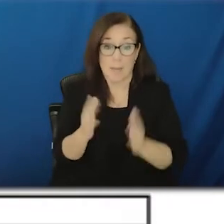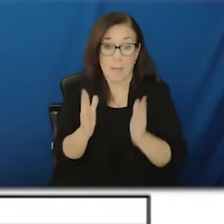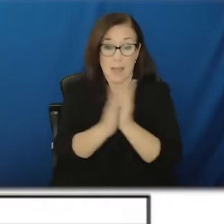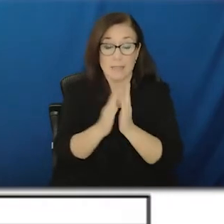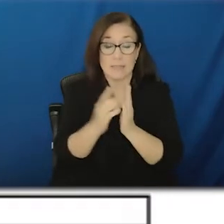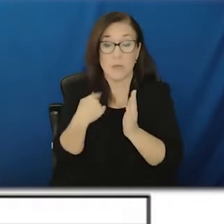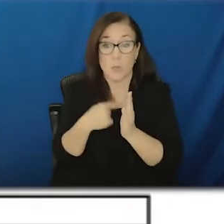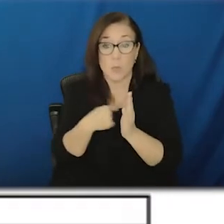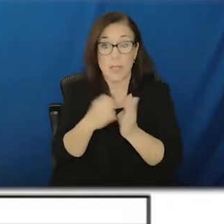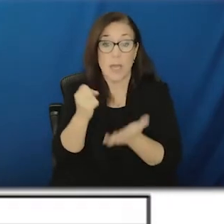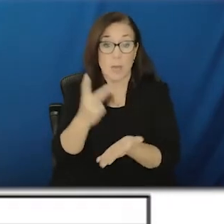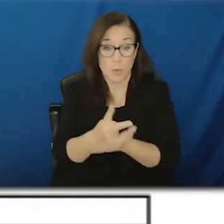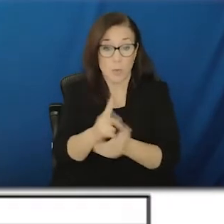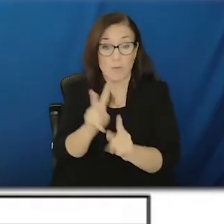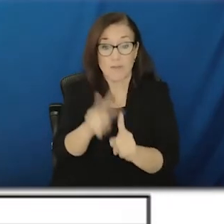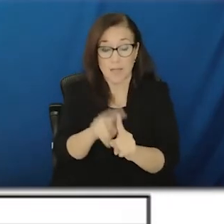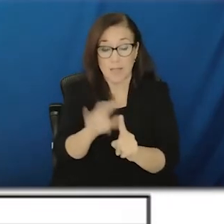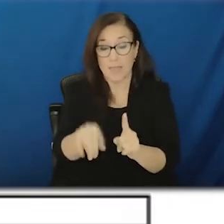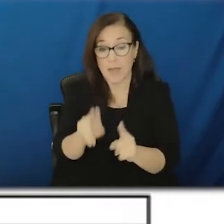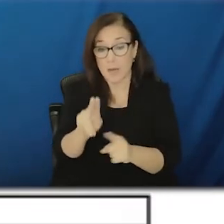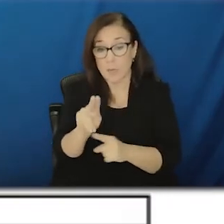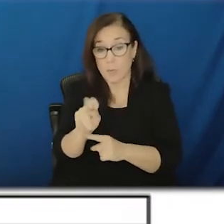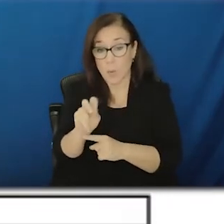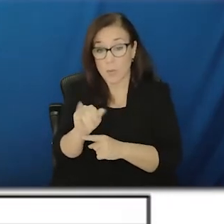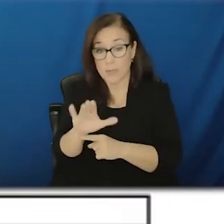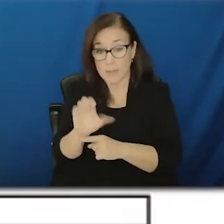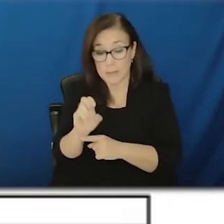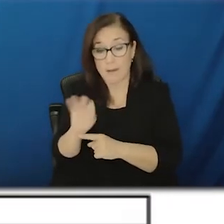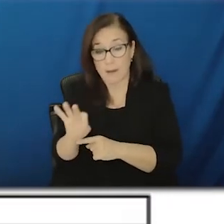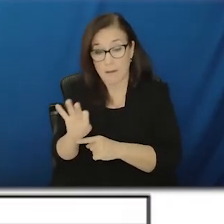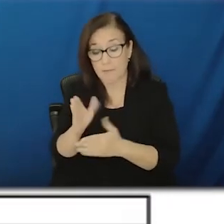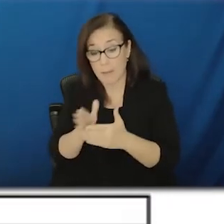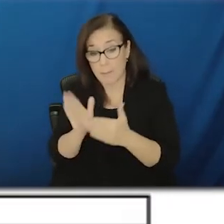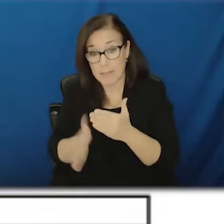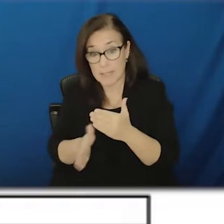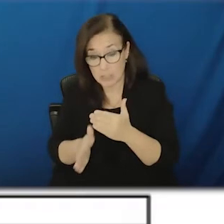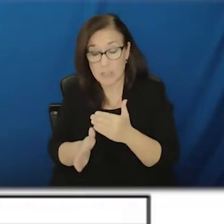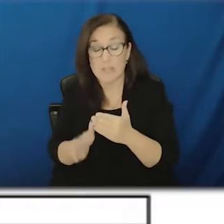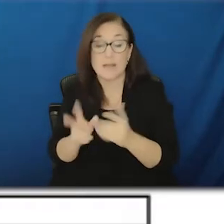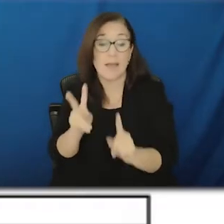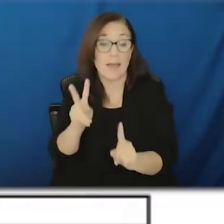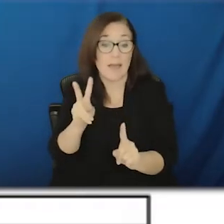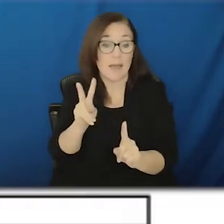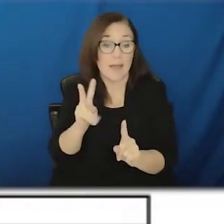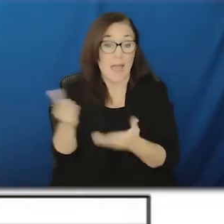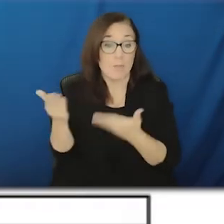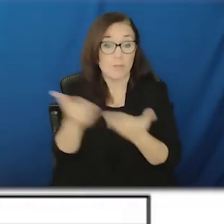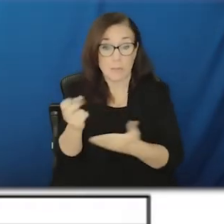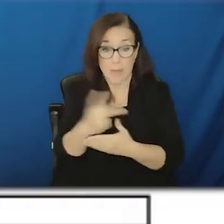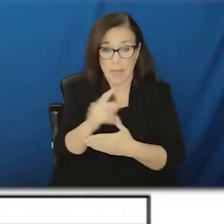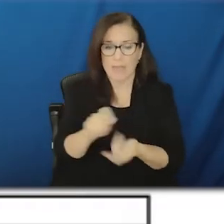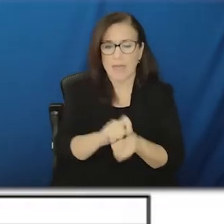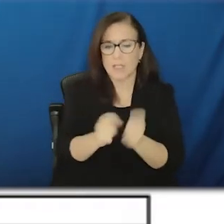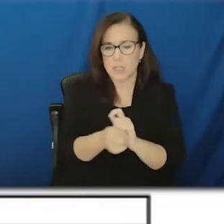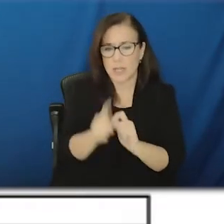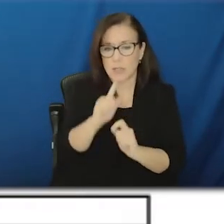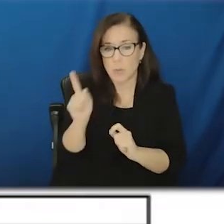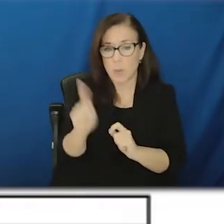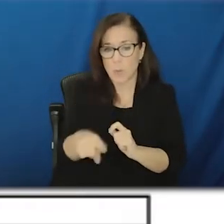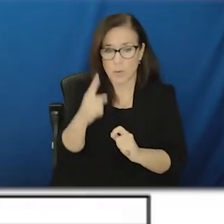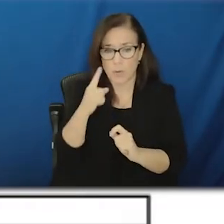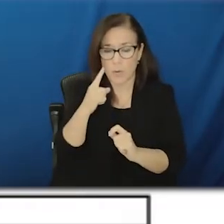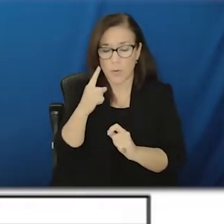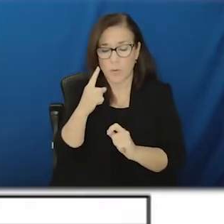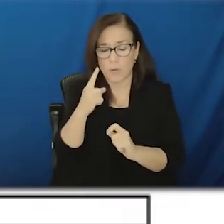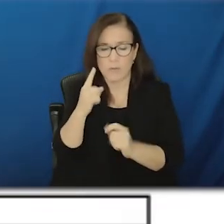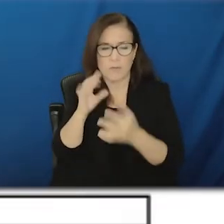notice of completion and bring back the change order, at the next meeting on consent.